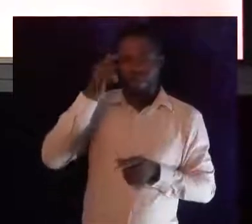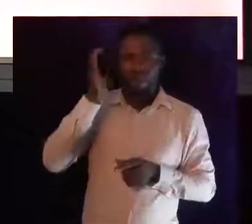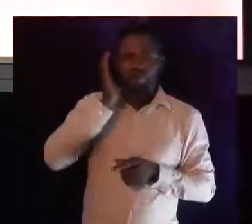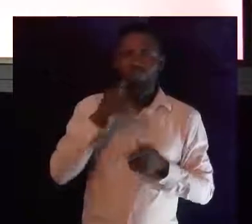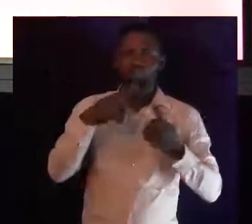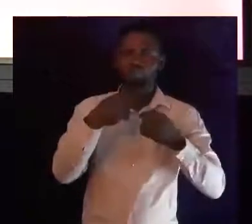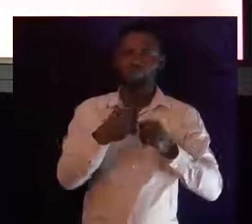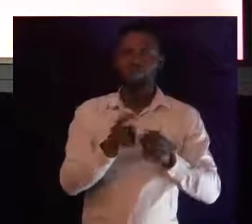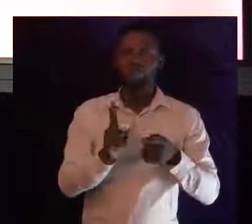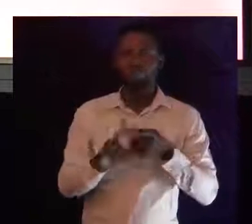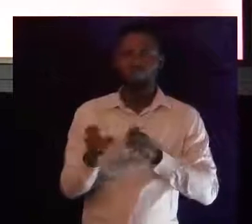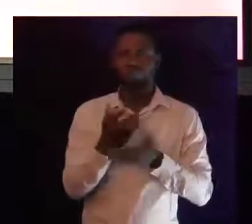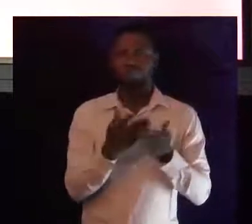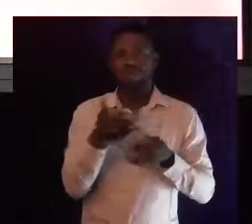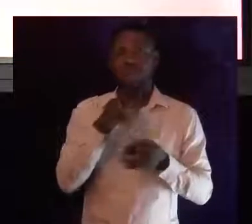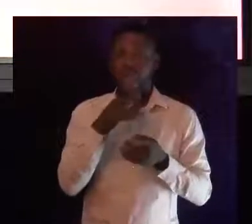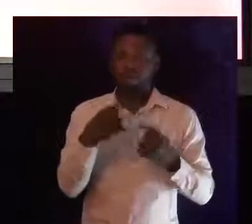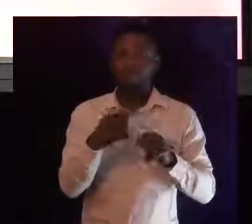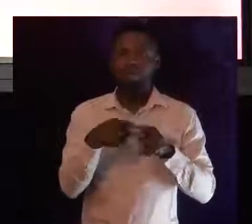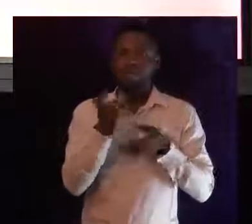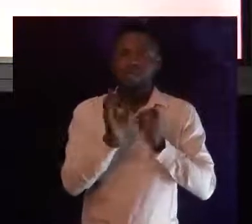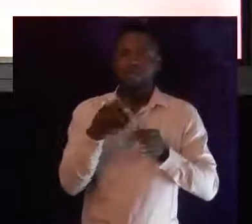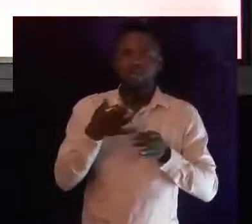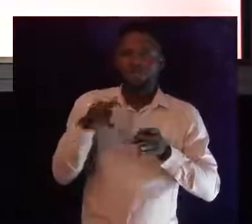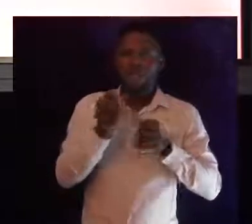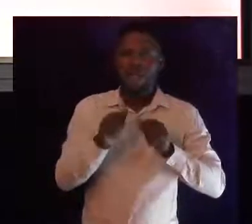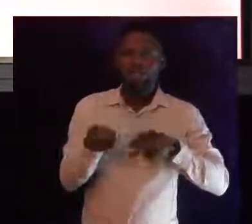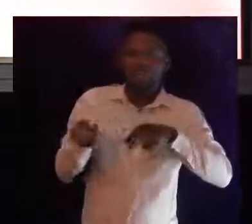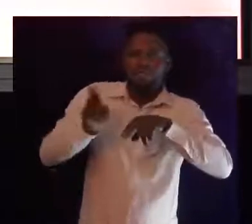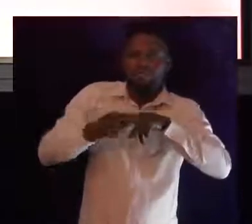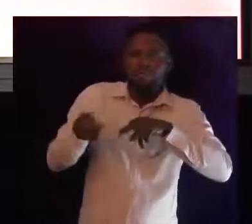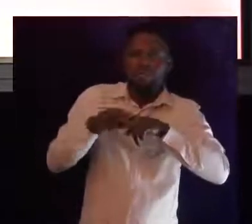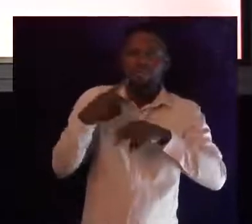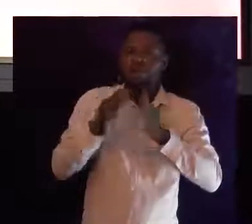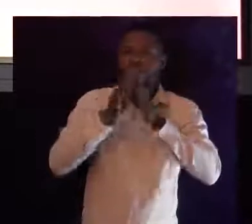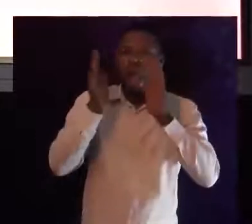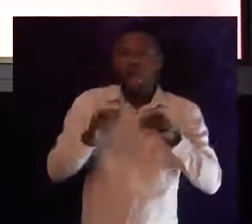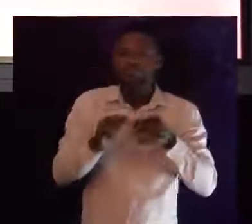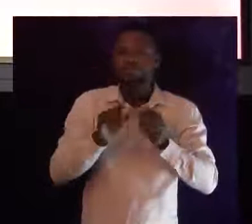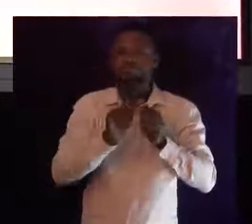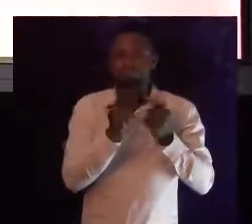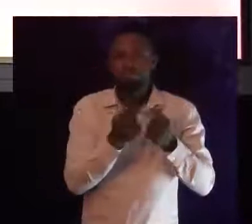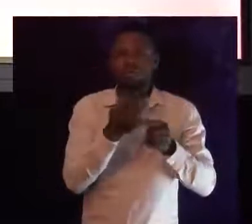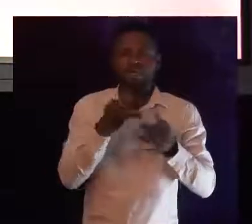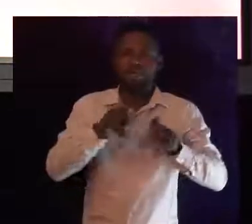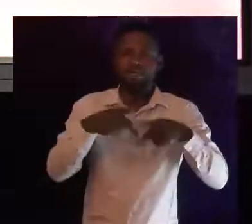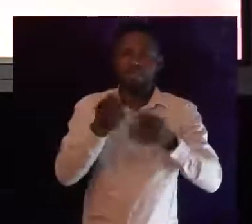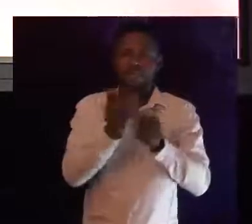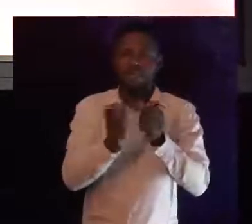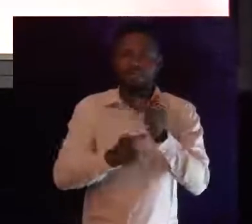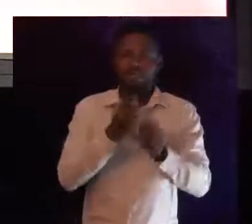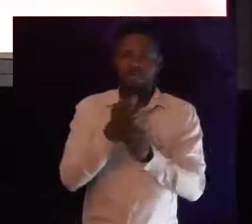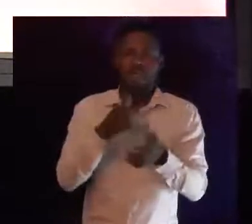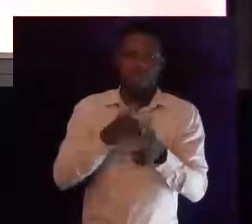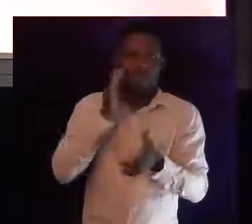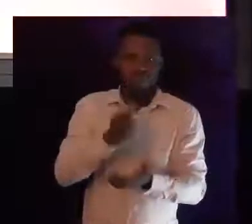game. They are doing the same thing, but if we can increase the housing unit they provide every year, it